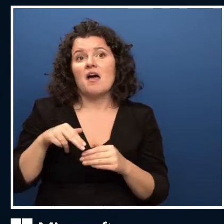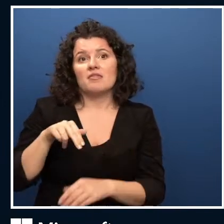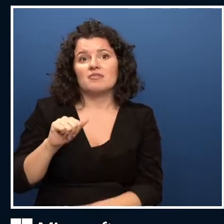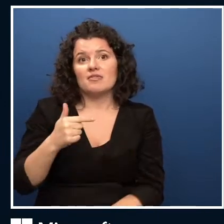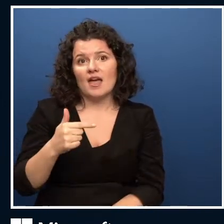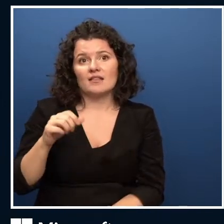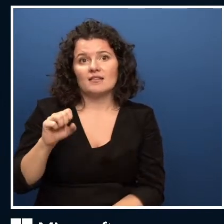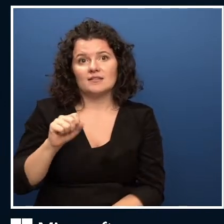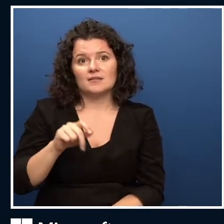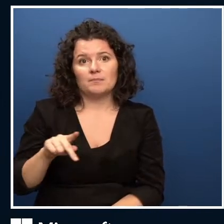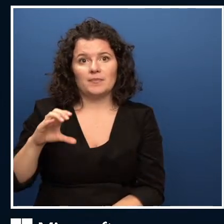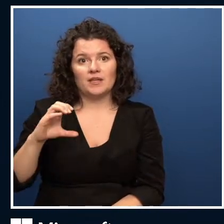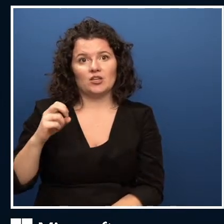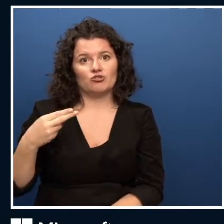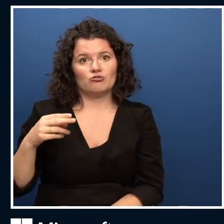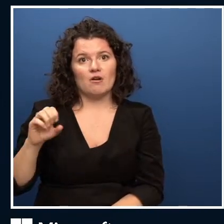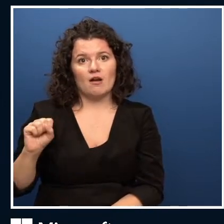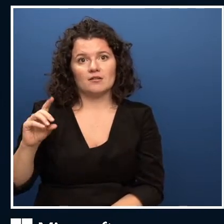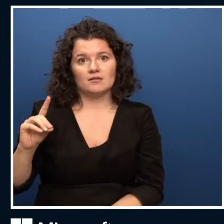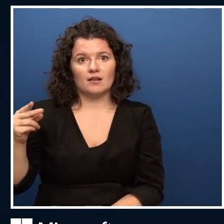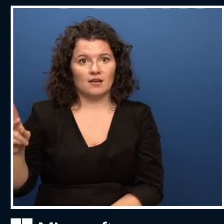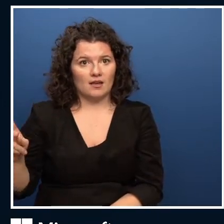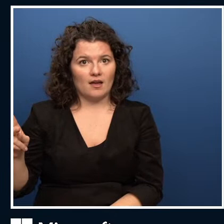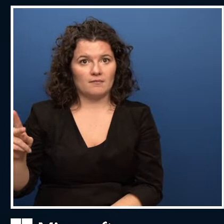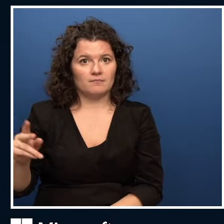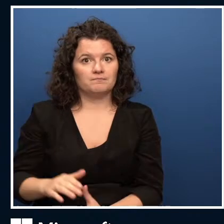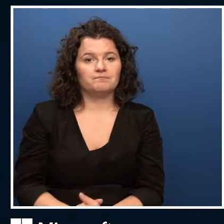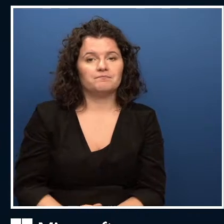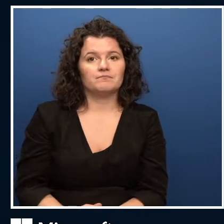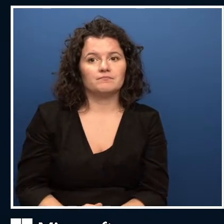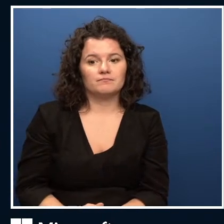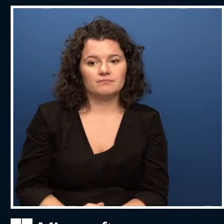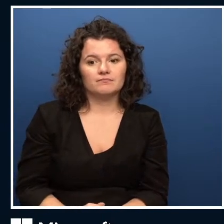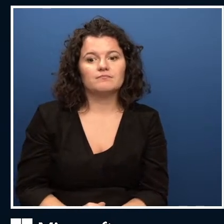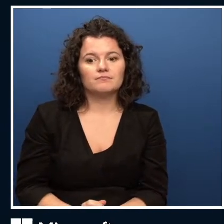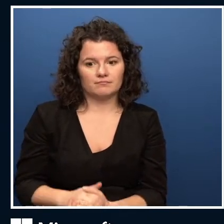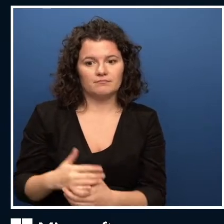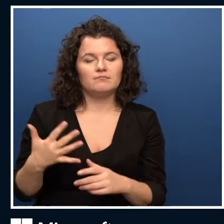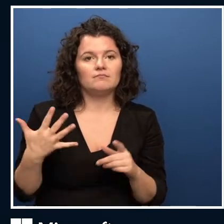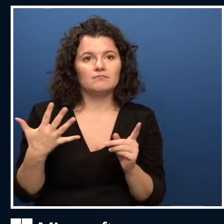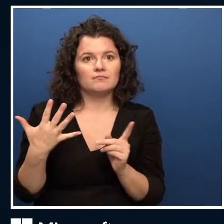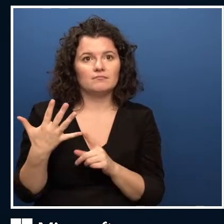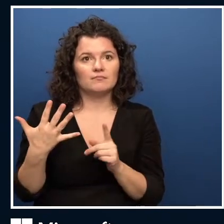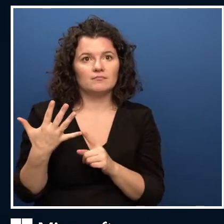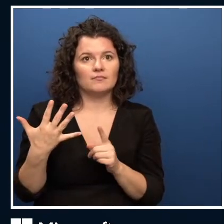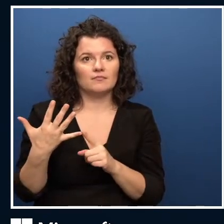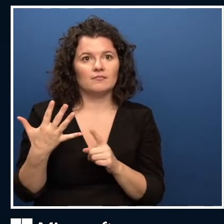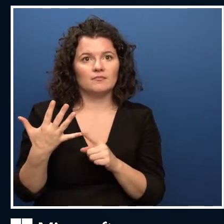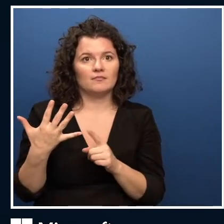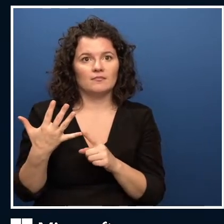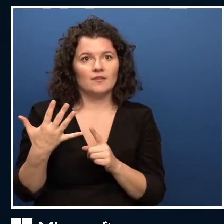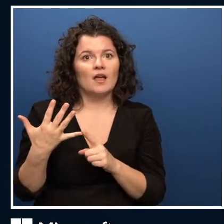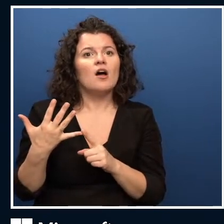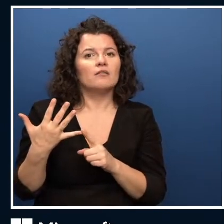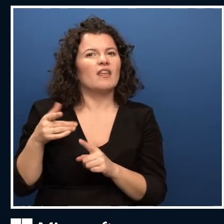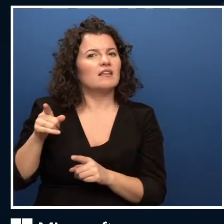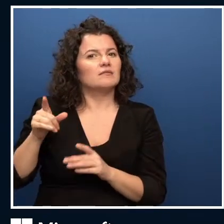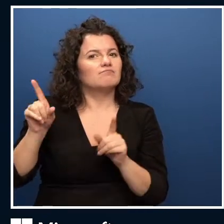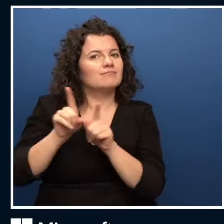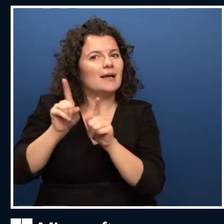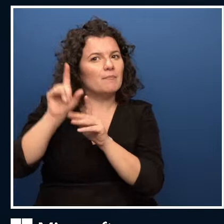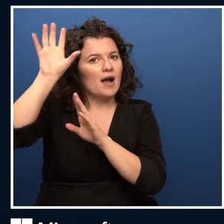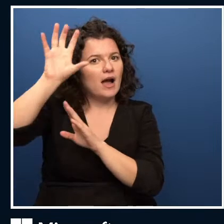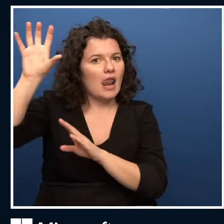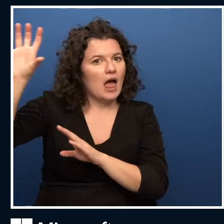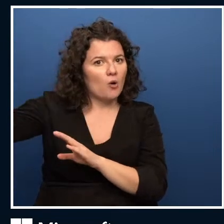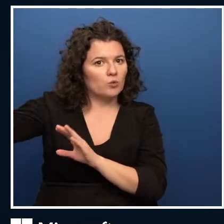we have recognition and transcribe. These are the powerful cloud ML services, which is being used up in